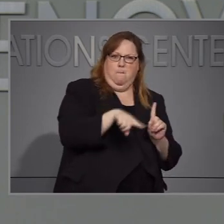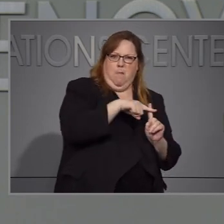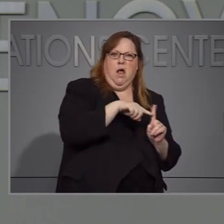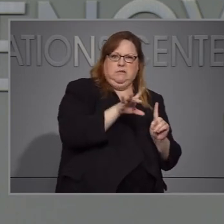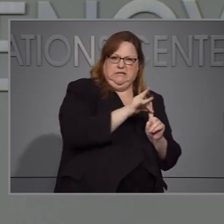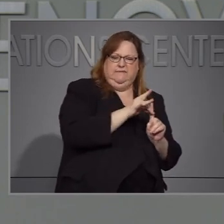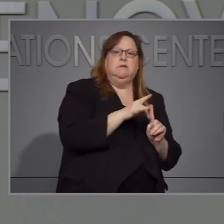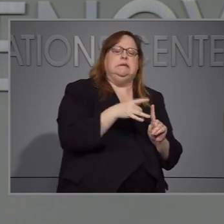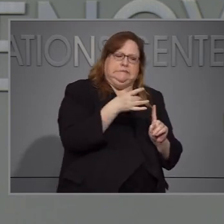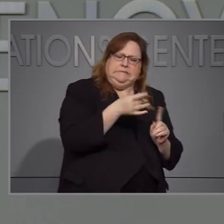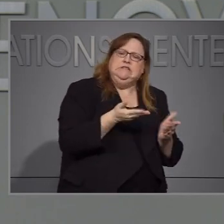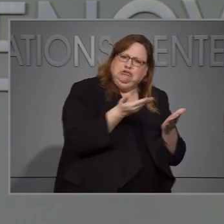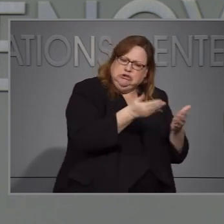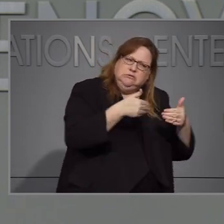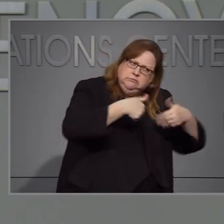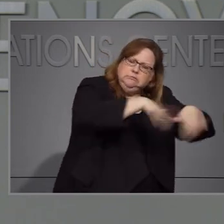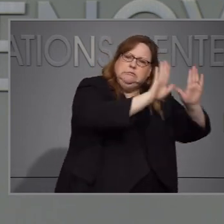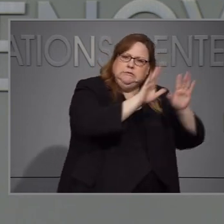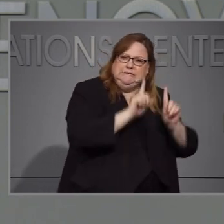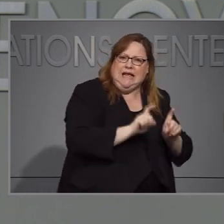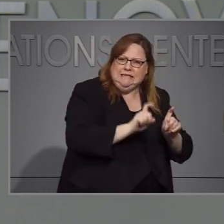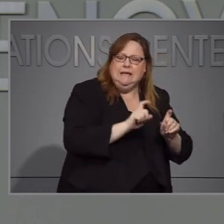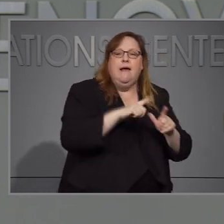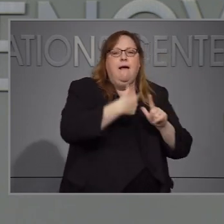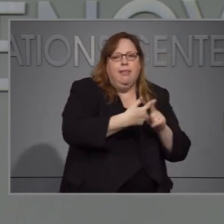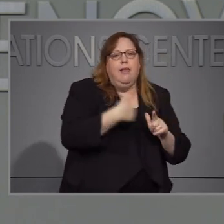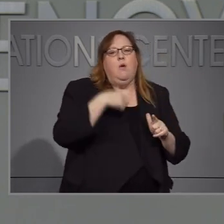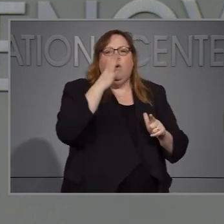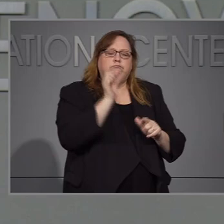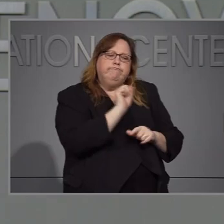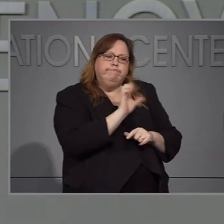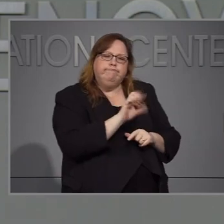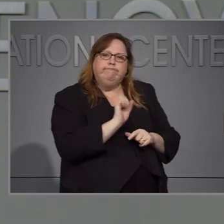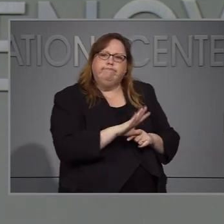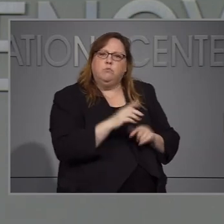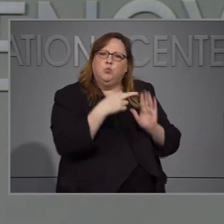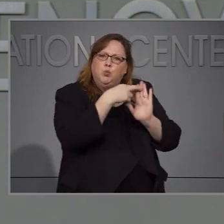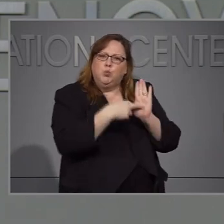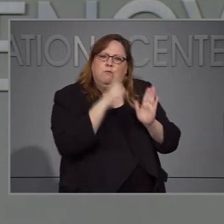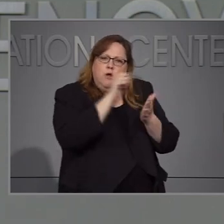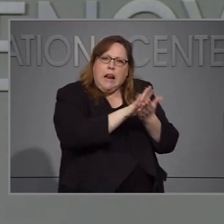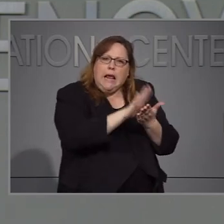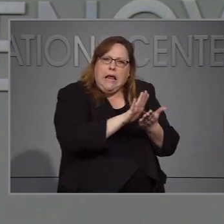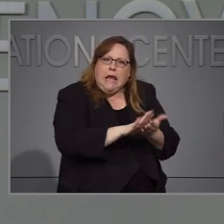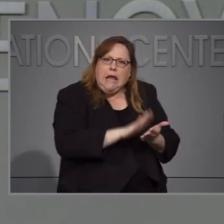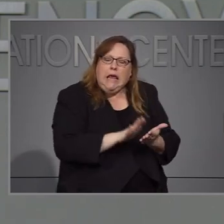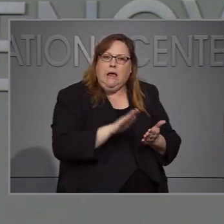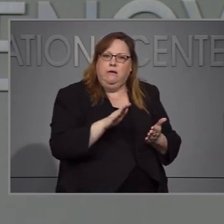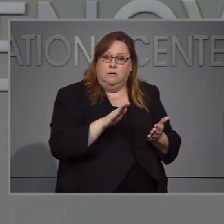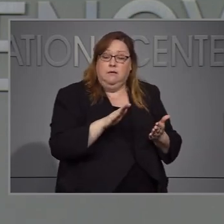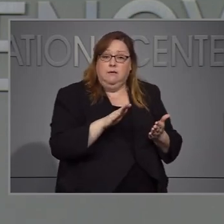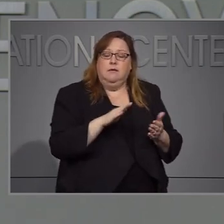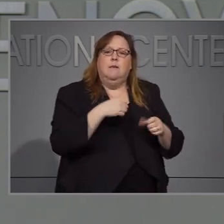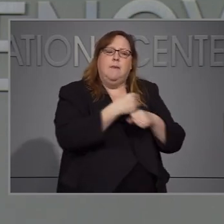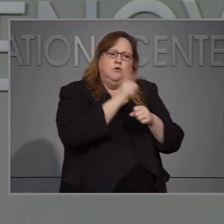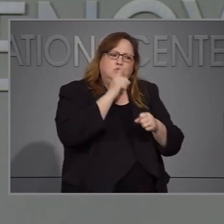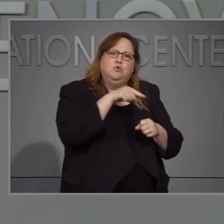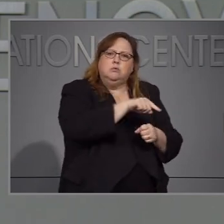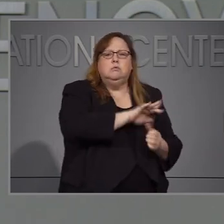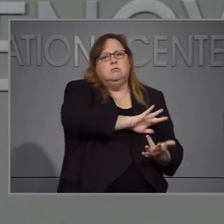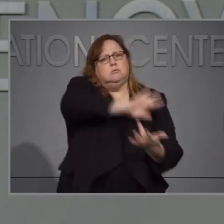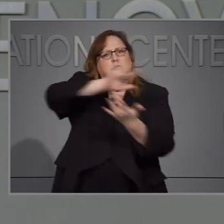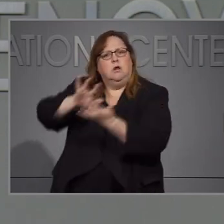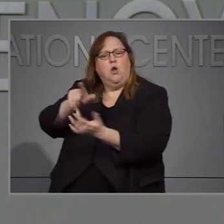we'd work with folks on some cleaning protocols that are outlined there, and then making sure that folks are getting in touch with the local